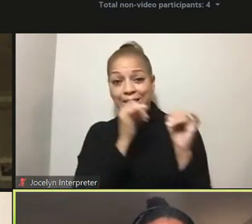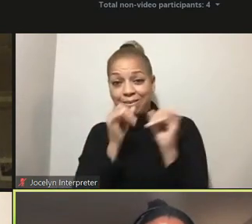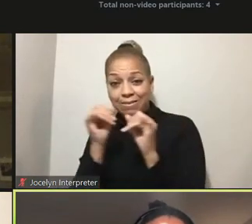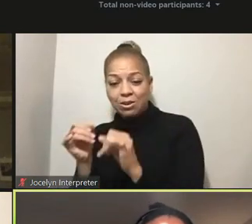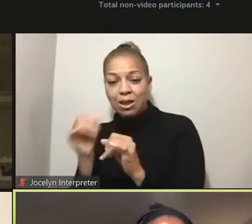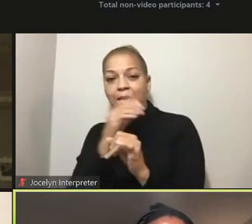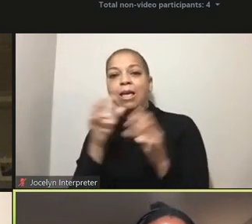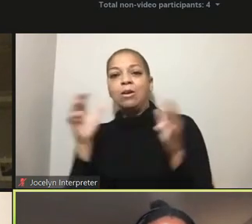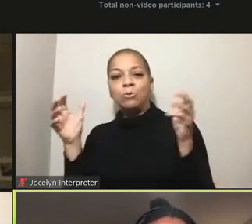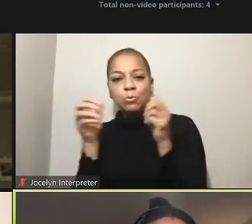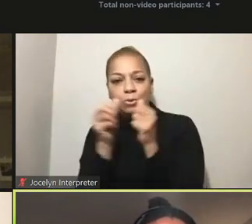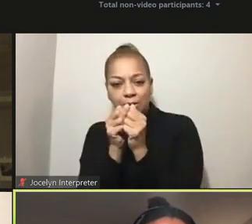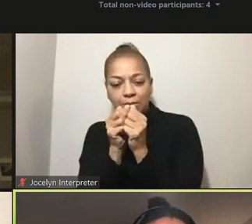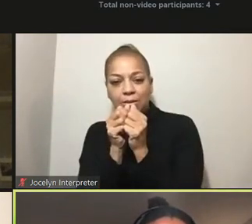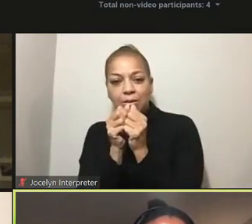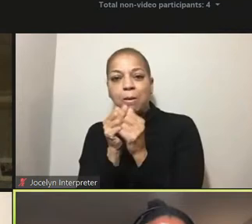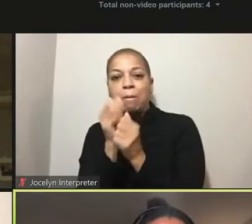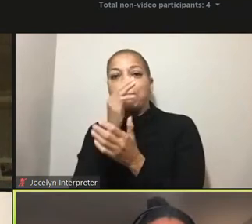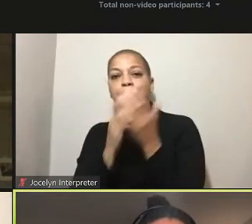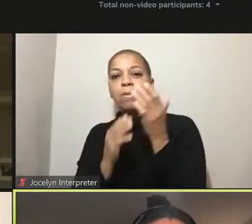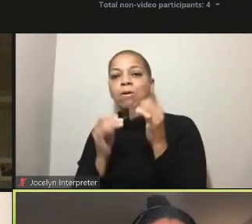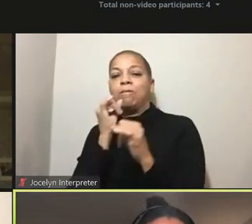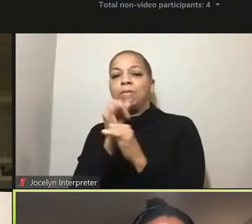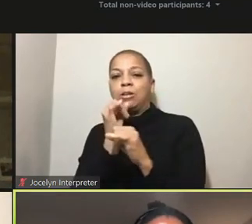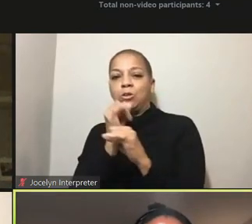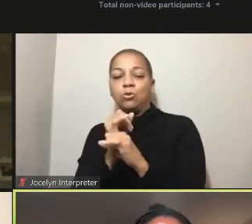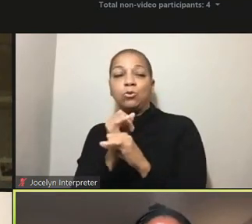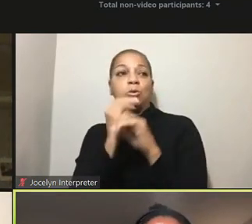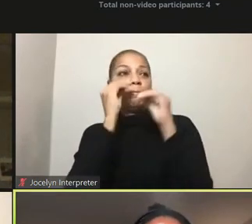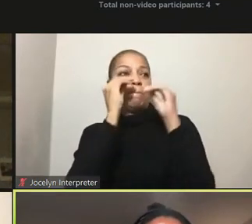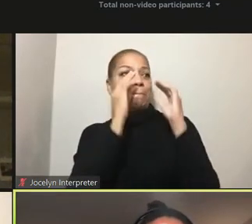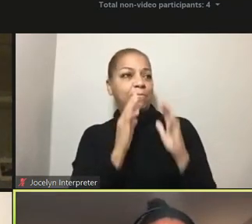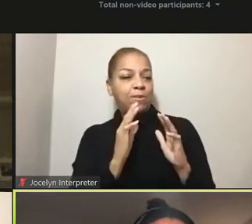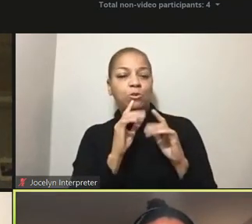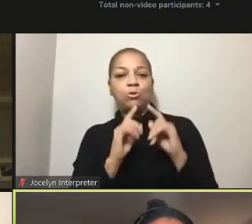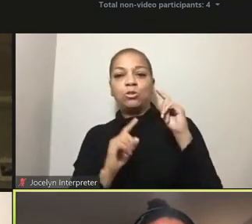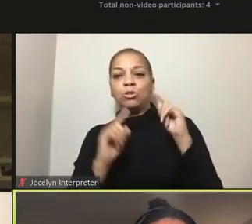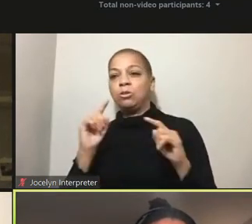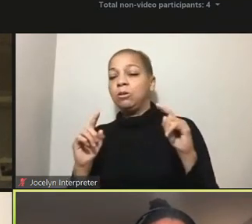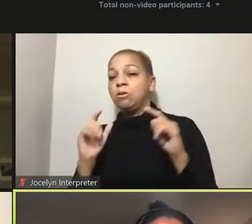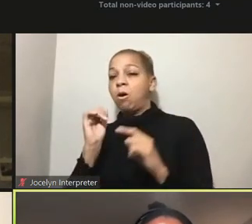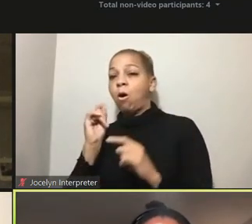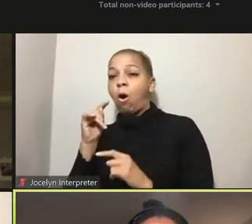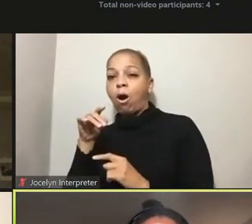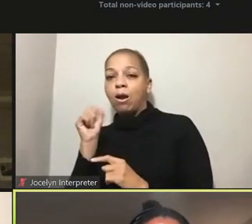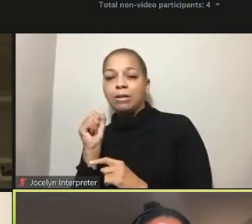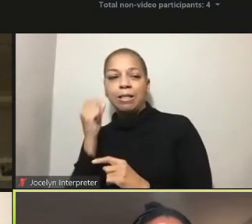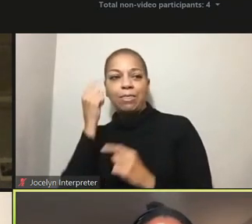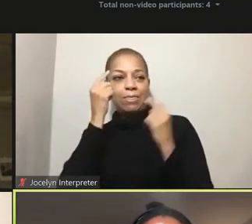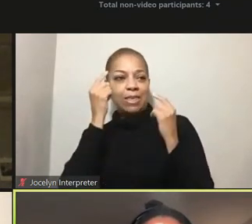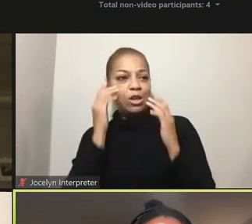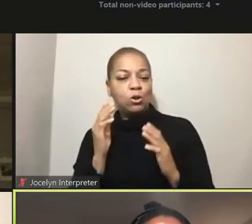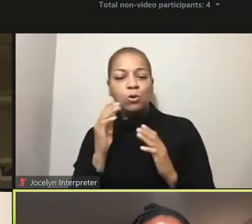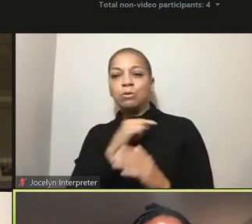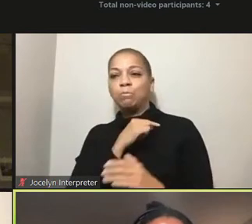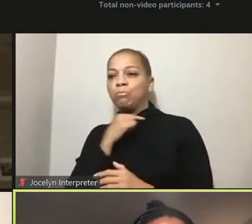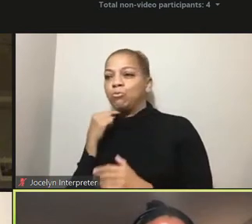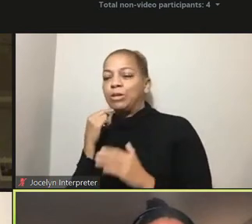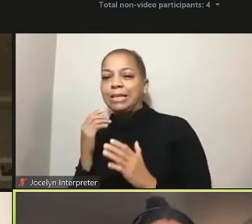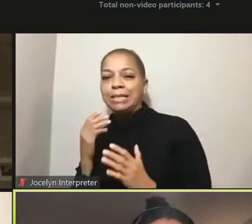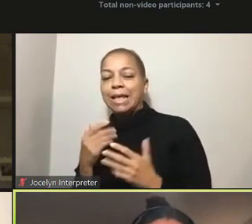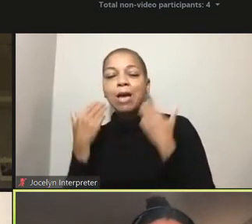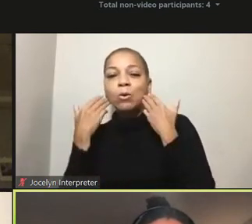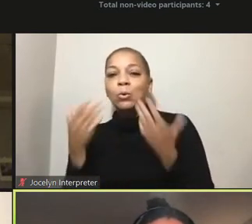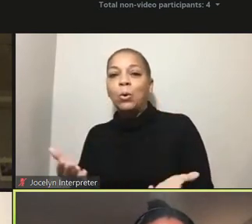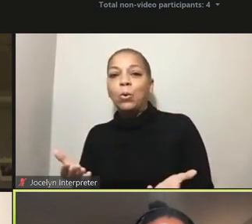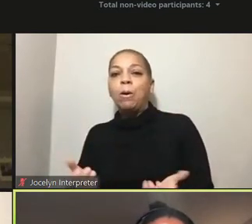collectively, part of institutions, professors, artists, thinkers, priests, I don't know, the whole lot